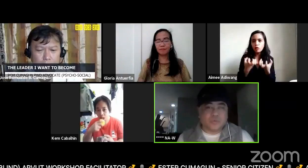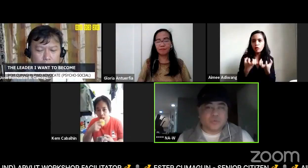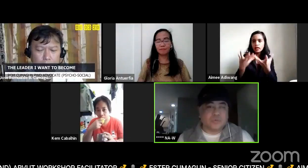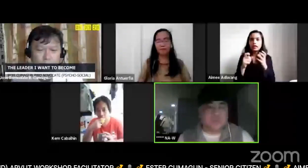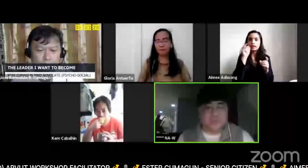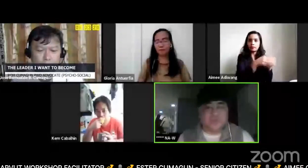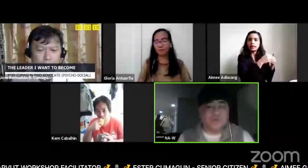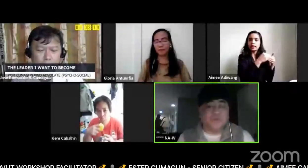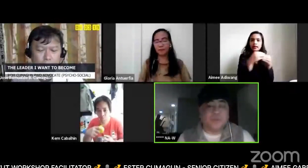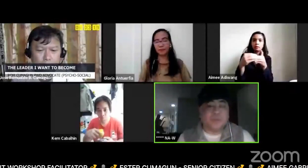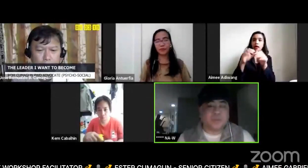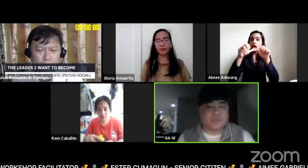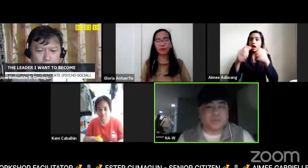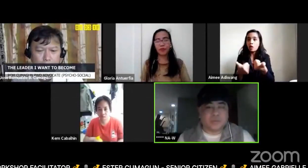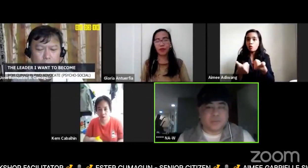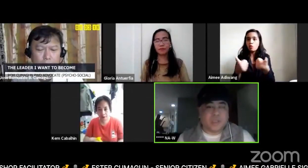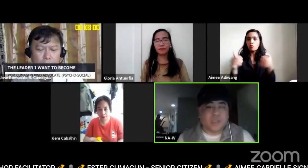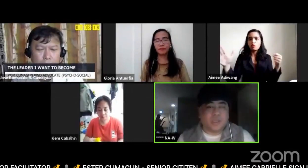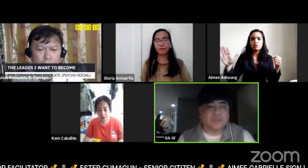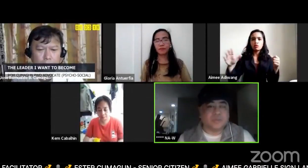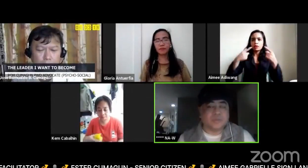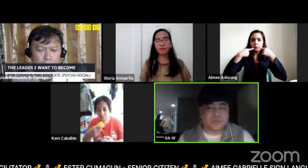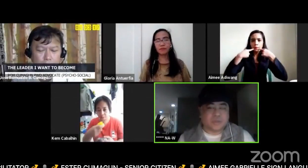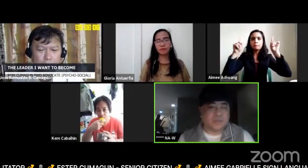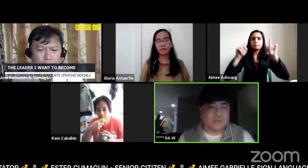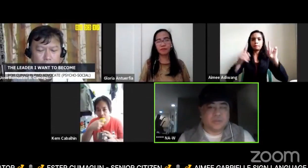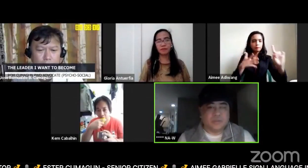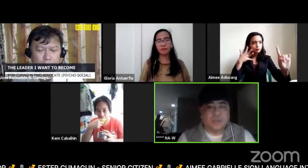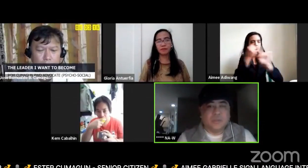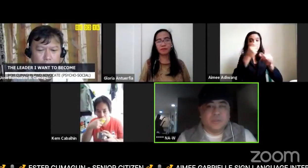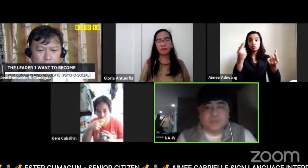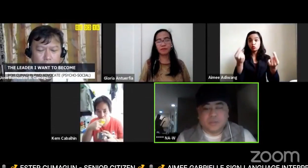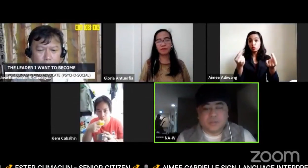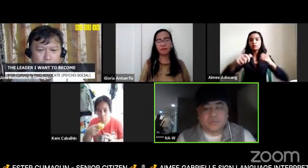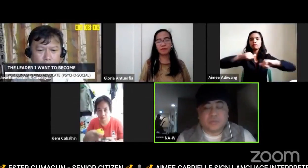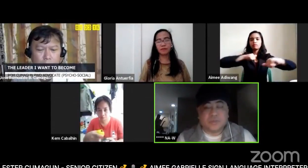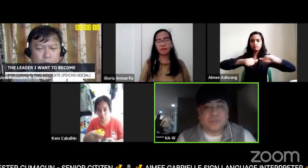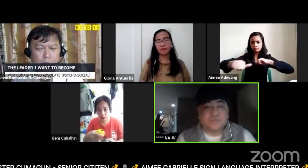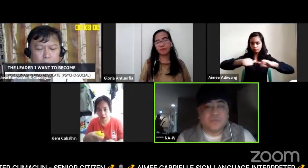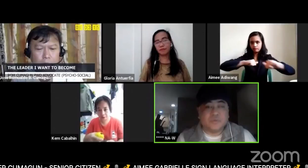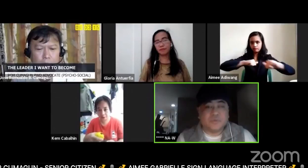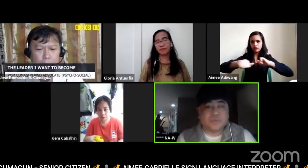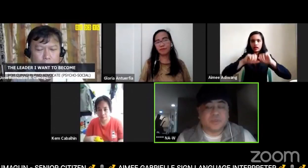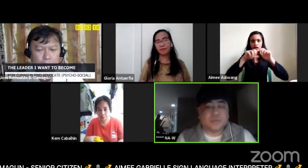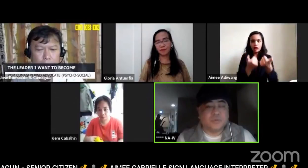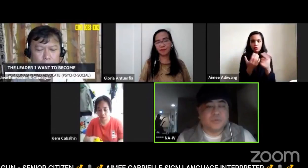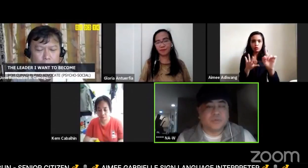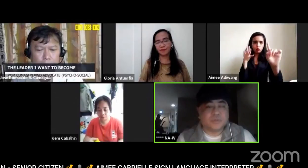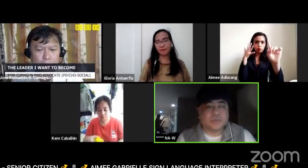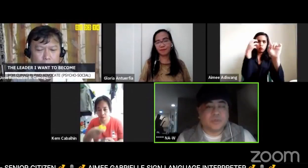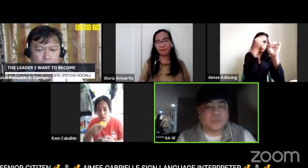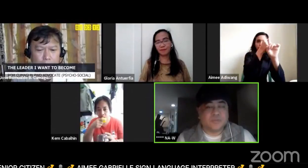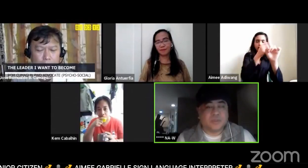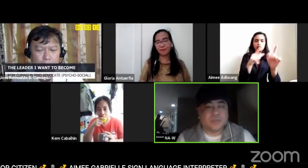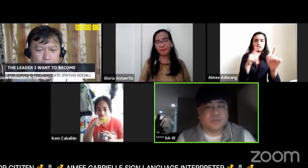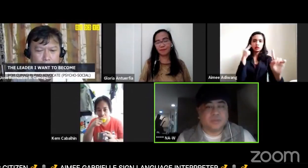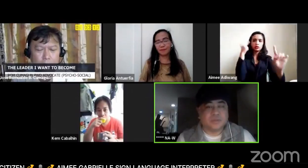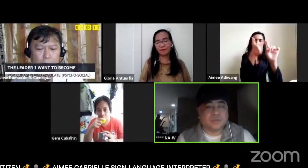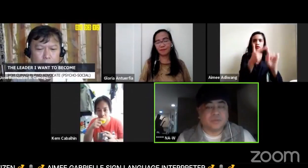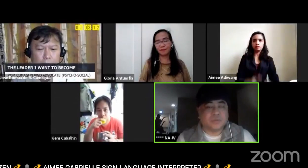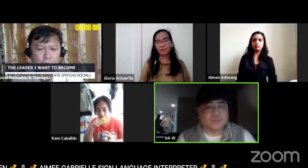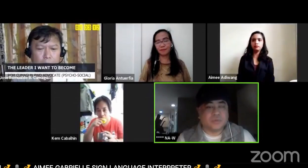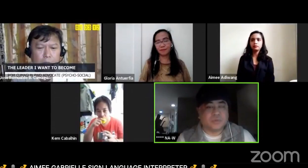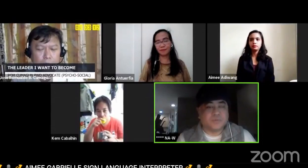them through the fulfillment, taking actions to achieve those goals